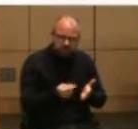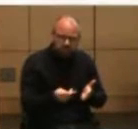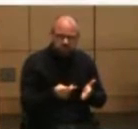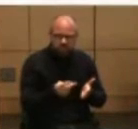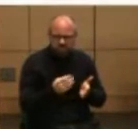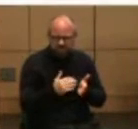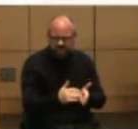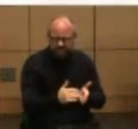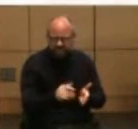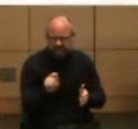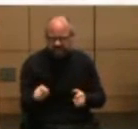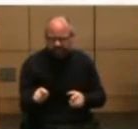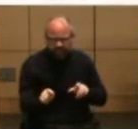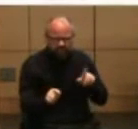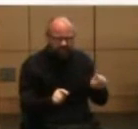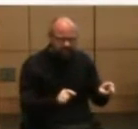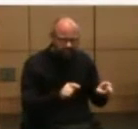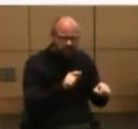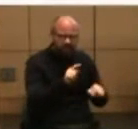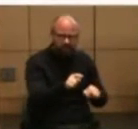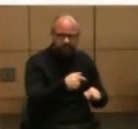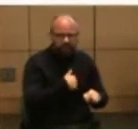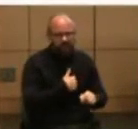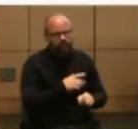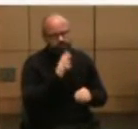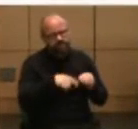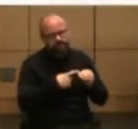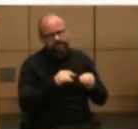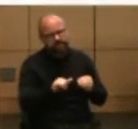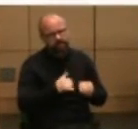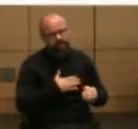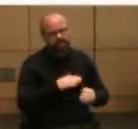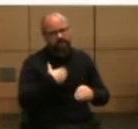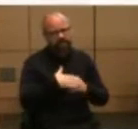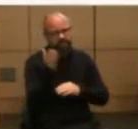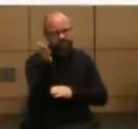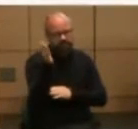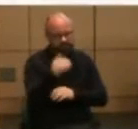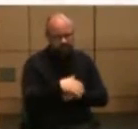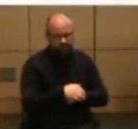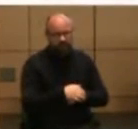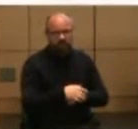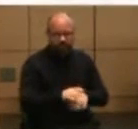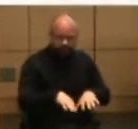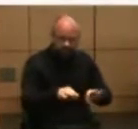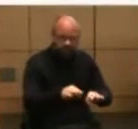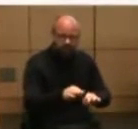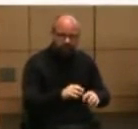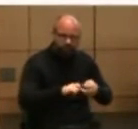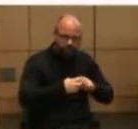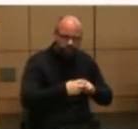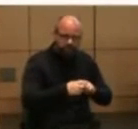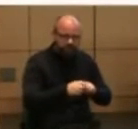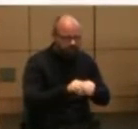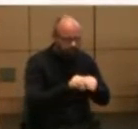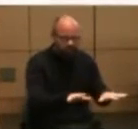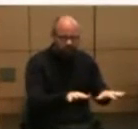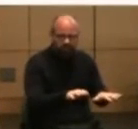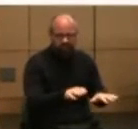little bit, in my next talk, about some issues that were discovered in the 80s and the 90s,